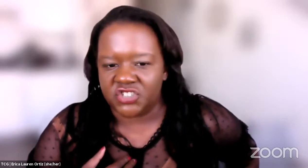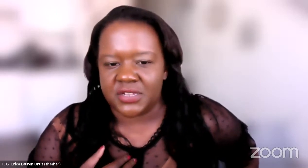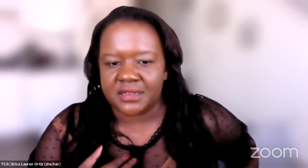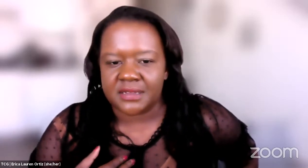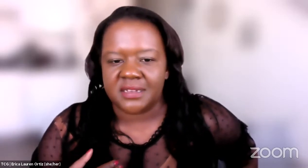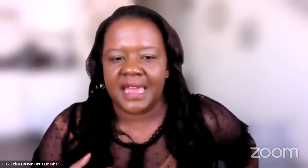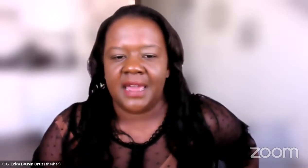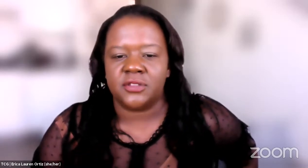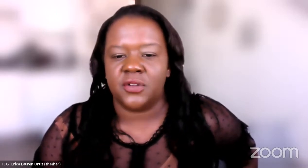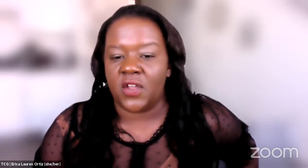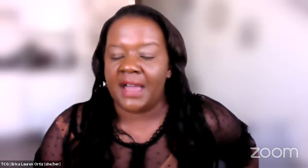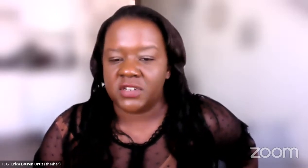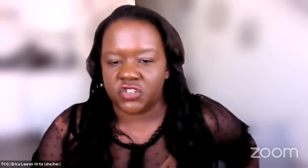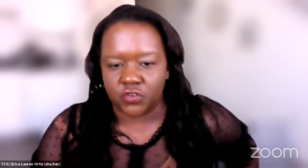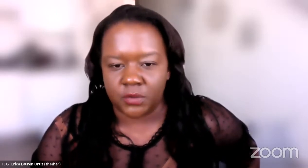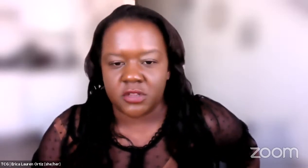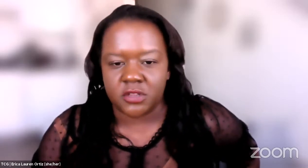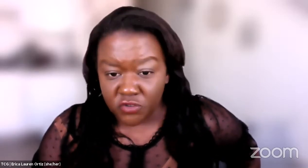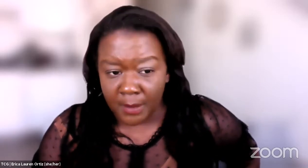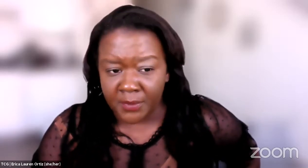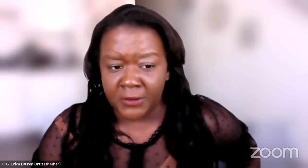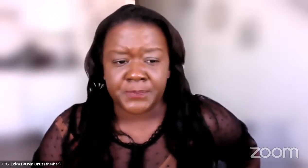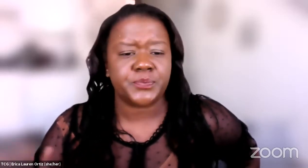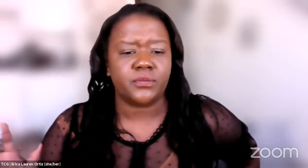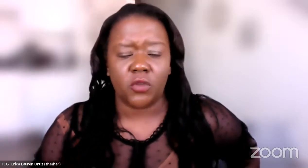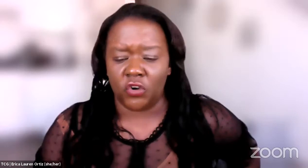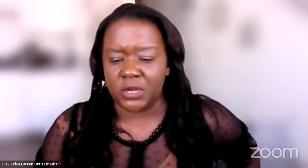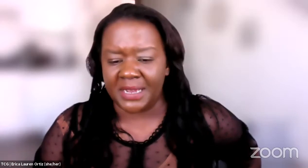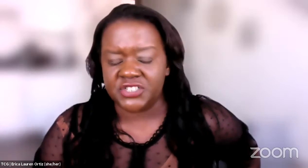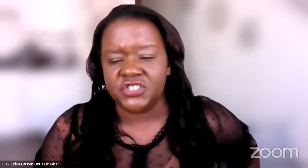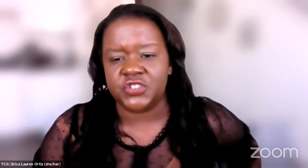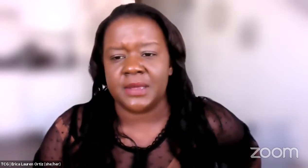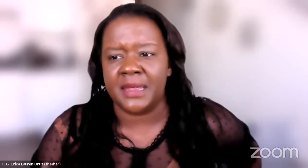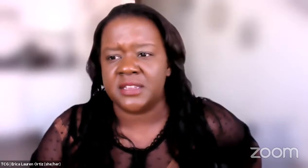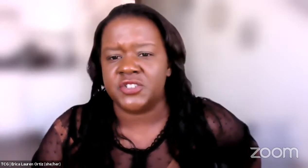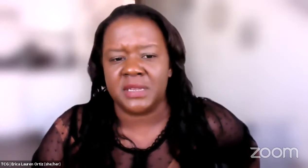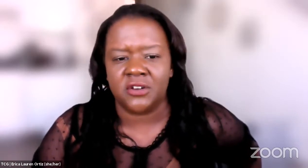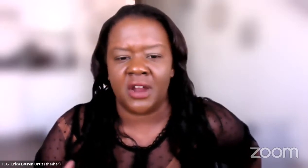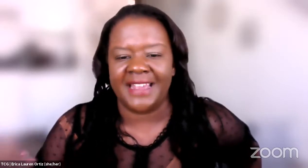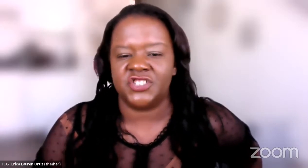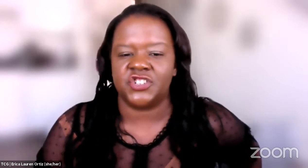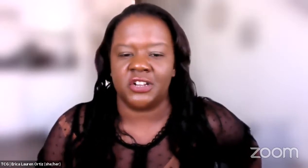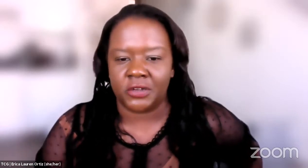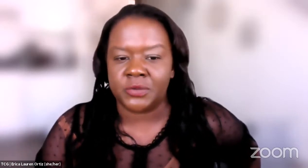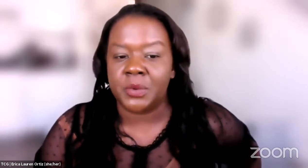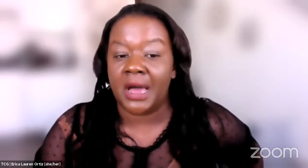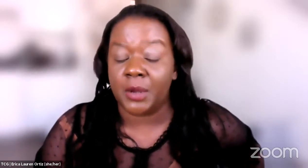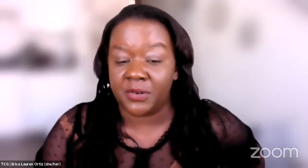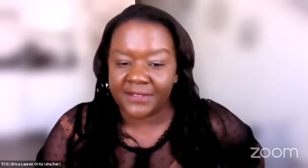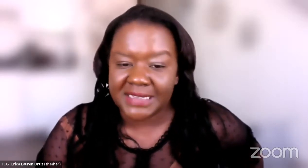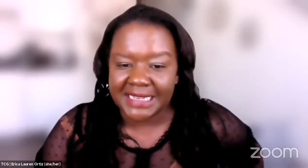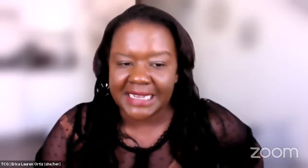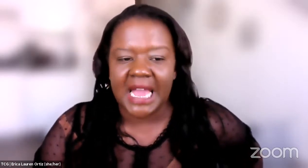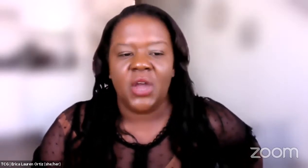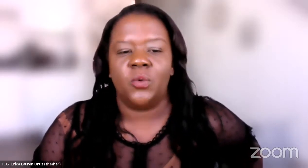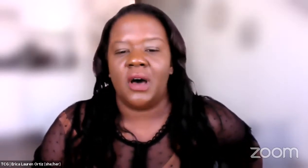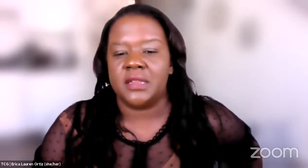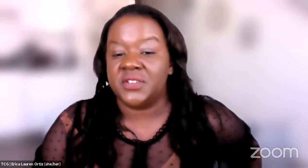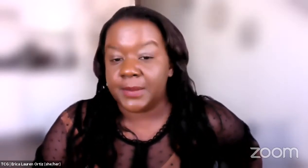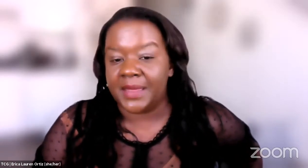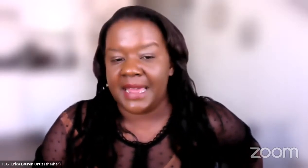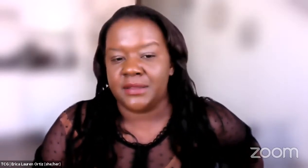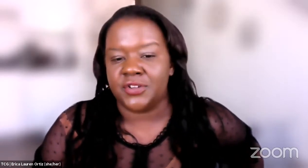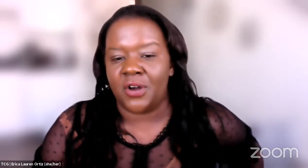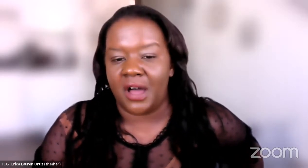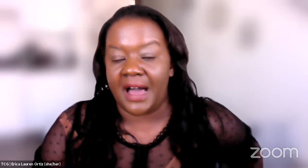support any logistics today, so if you have any Zoom trouble or any questions, you can message me or Anne Charlone privately. We'll